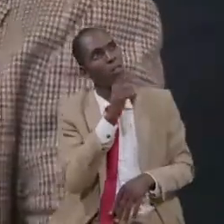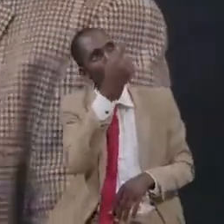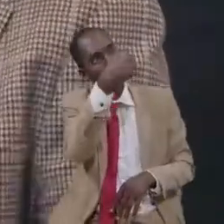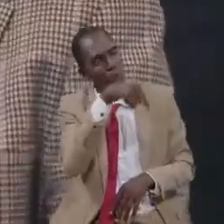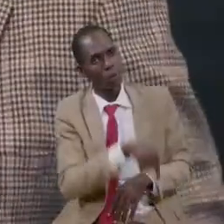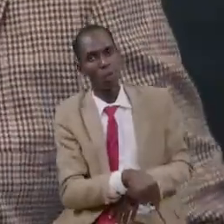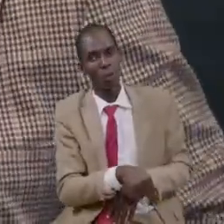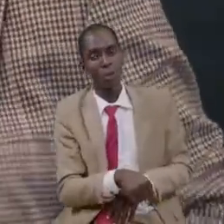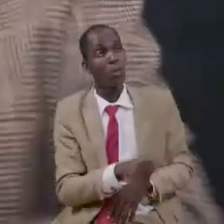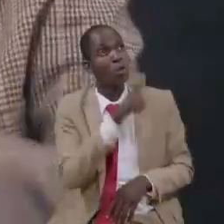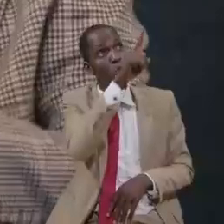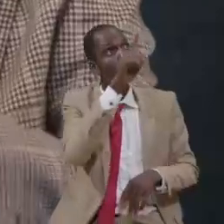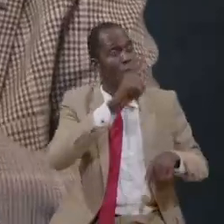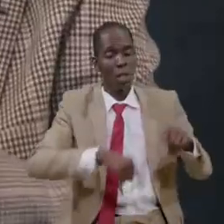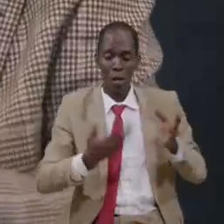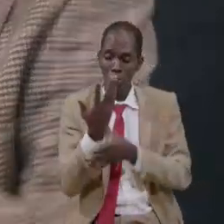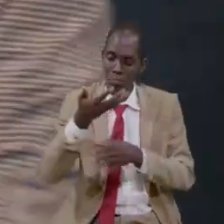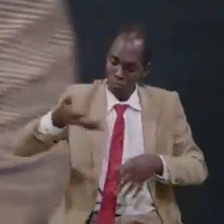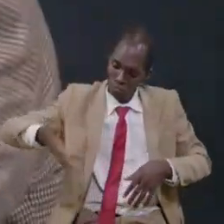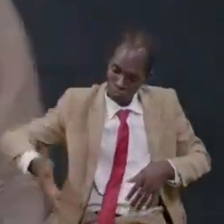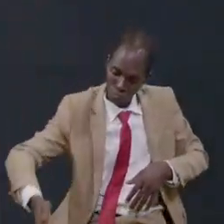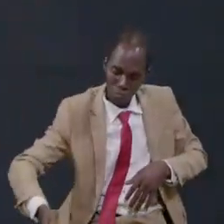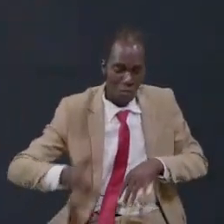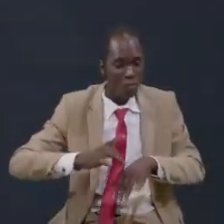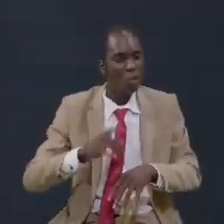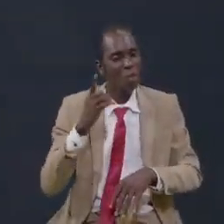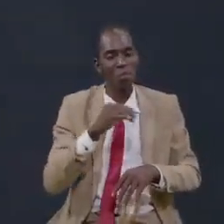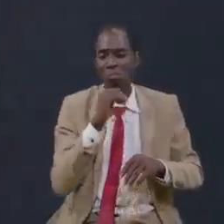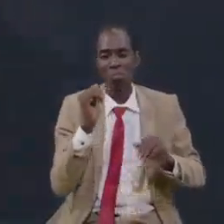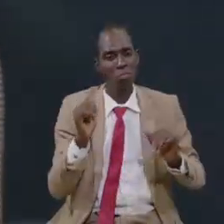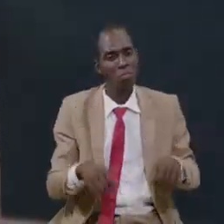God. Come down here. God has sent